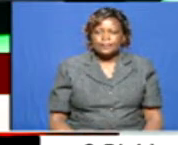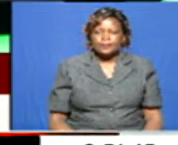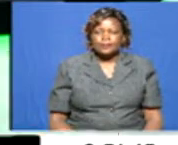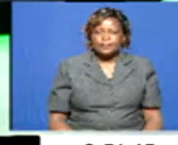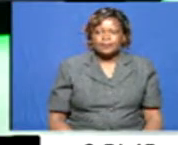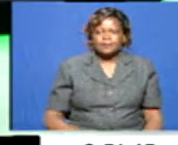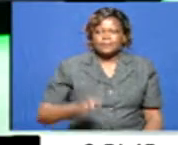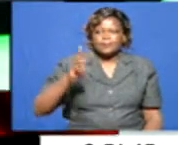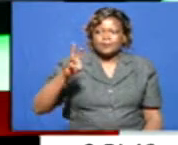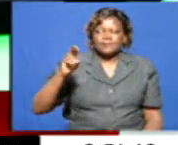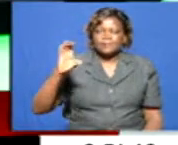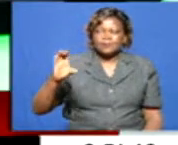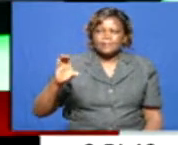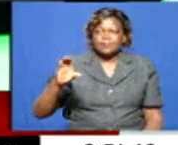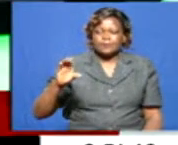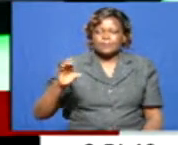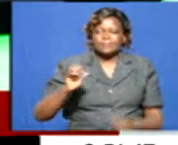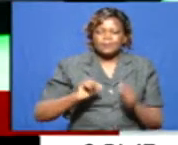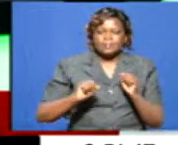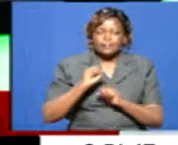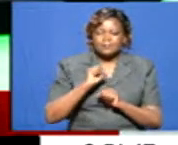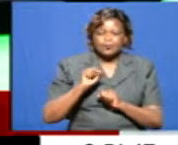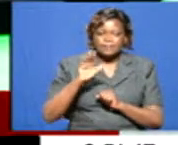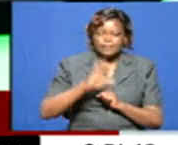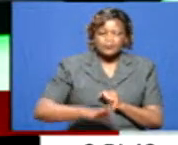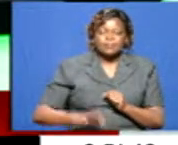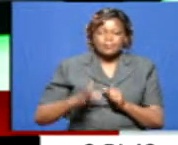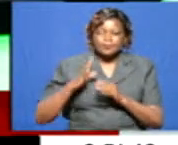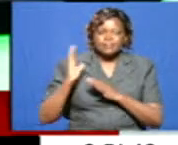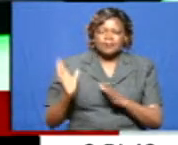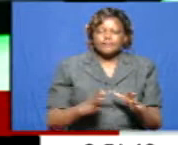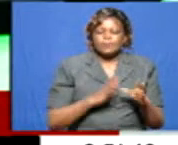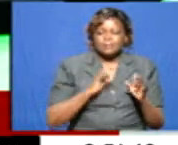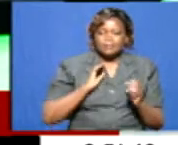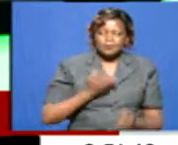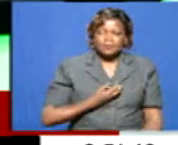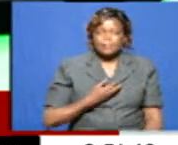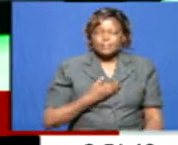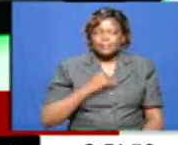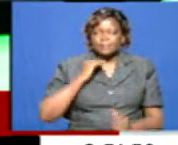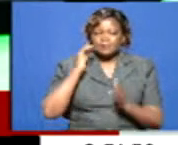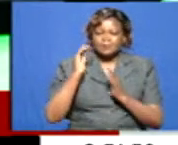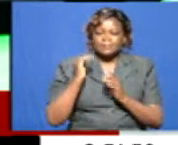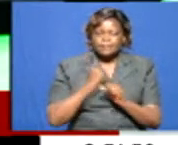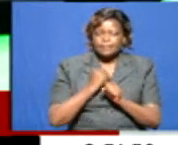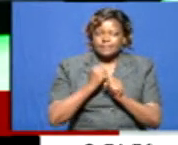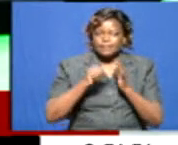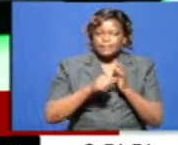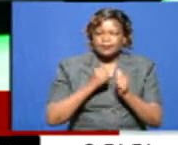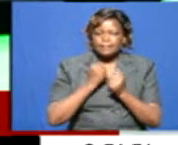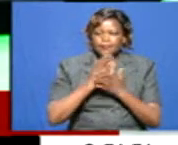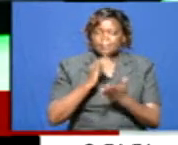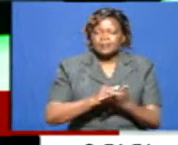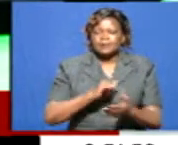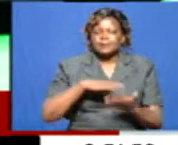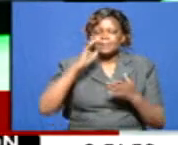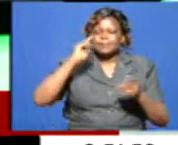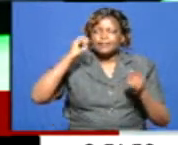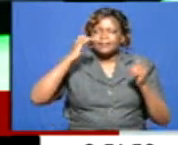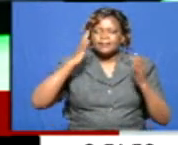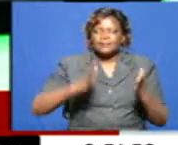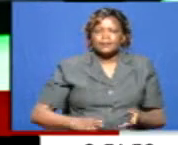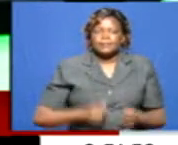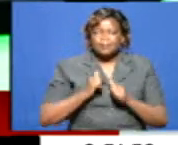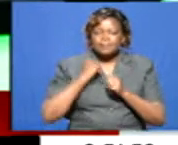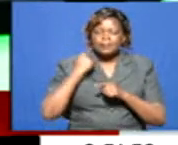WRC Safari Rally Local Organizing Committee is working around the clock to ensure more Kenyan drivers compete in next year's